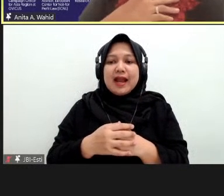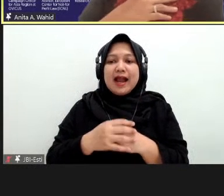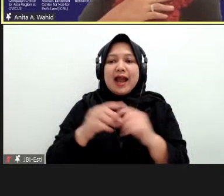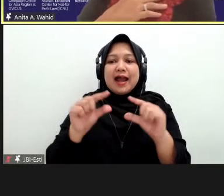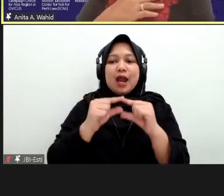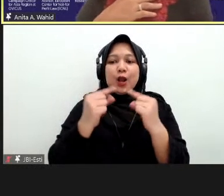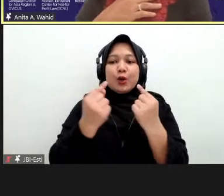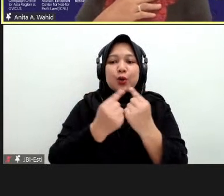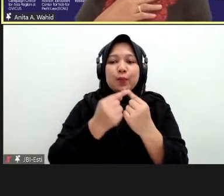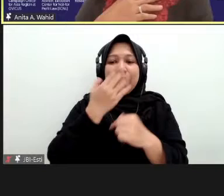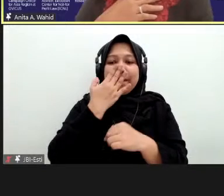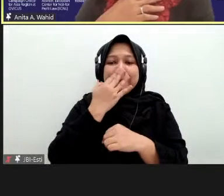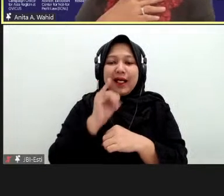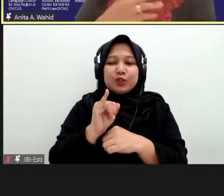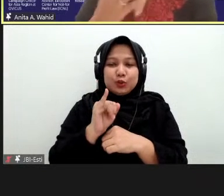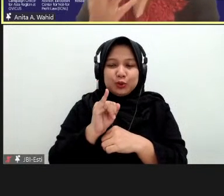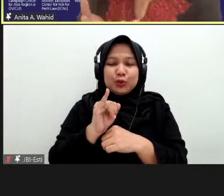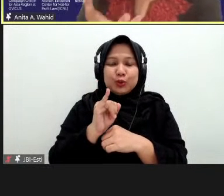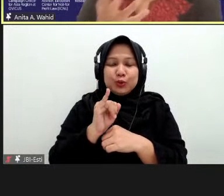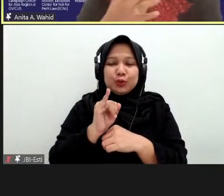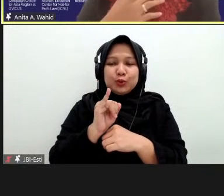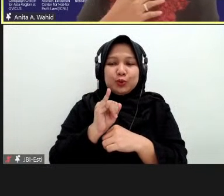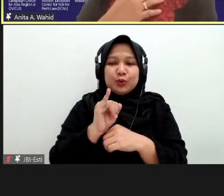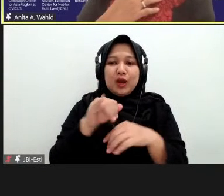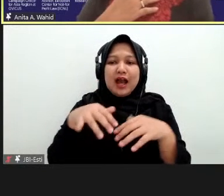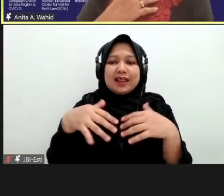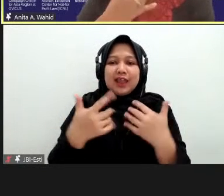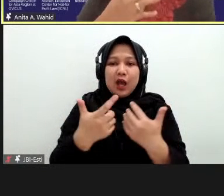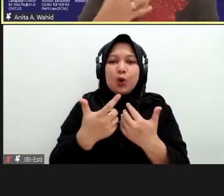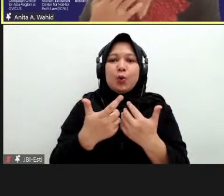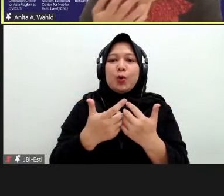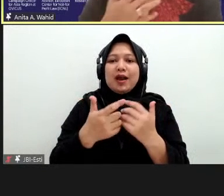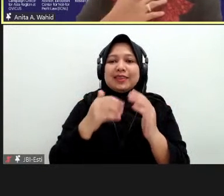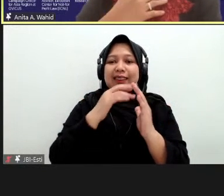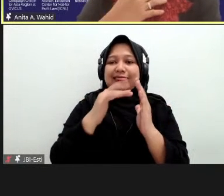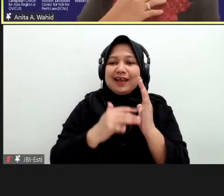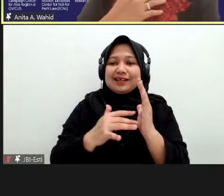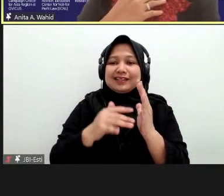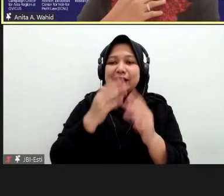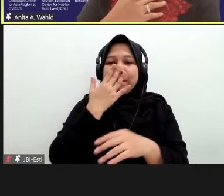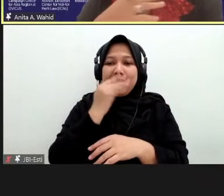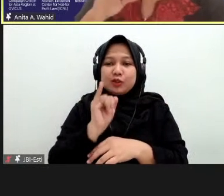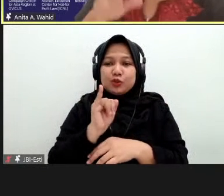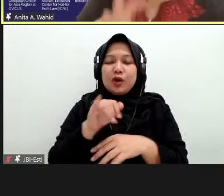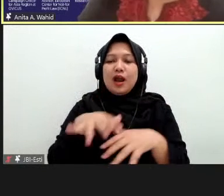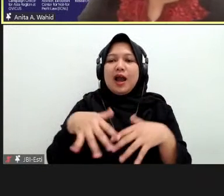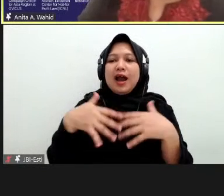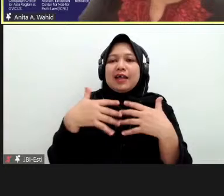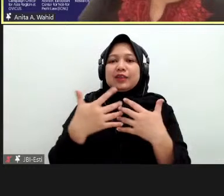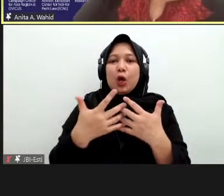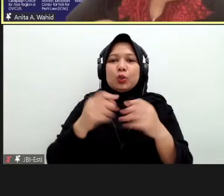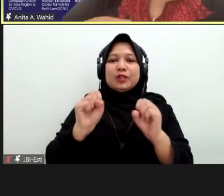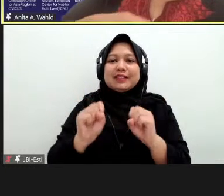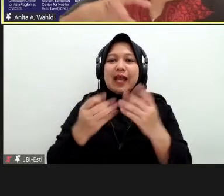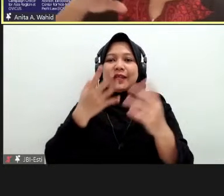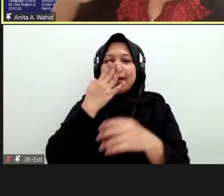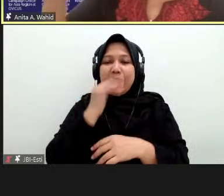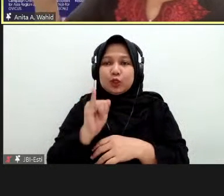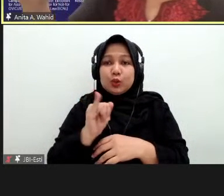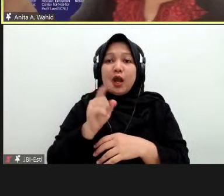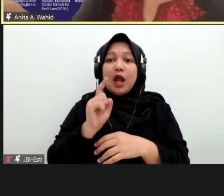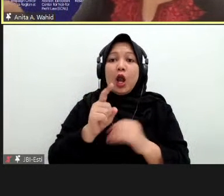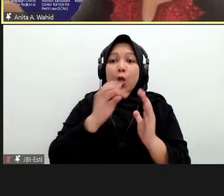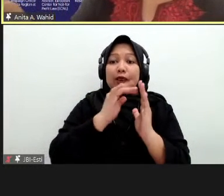there's a fake group or fake tags or fake events.